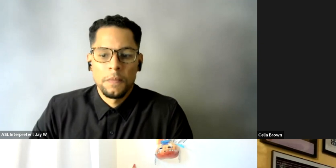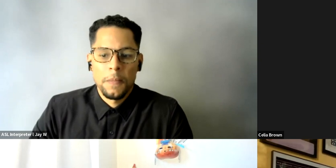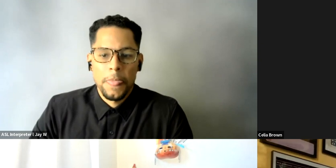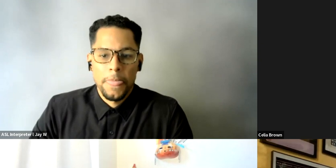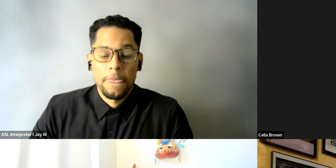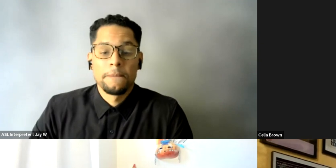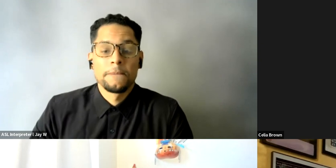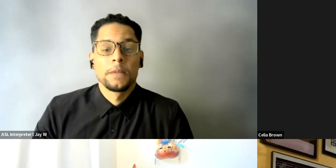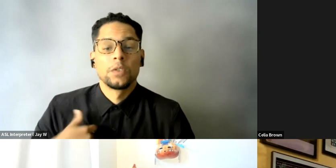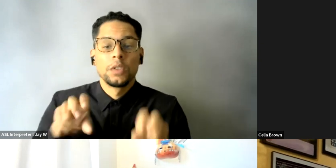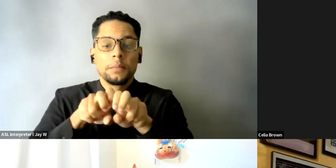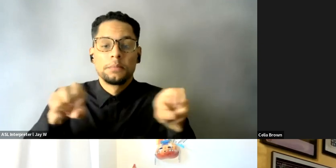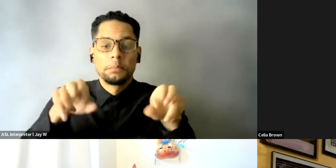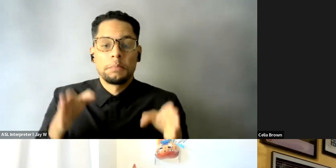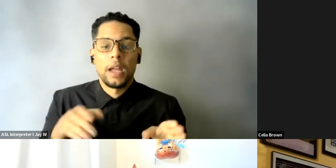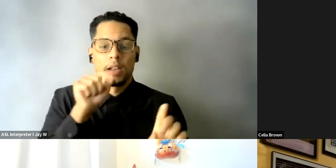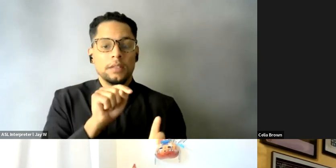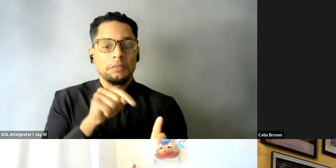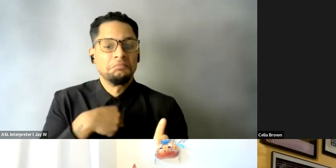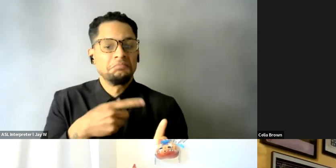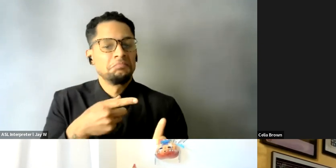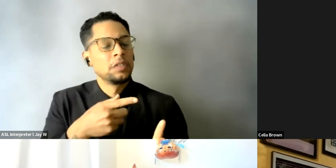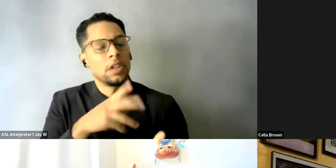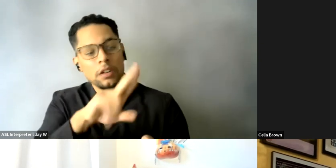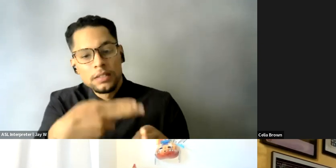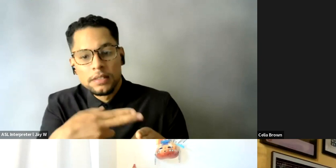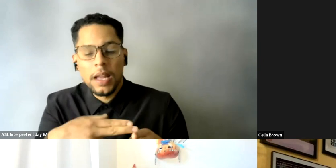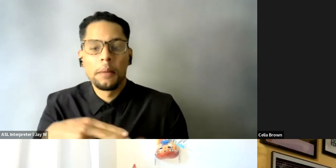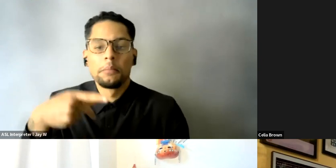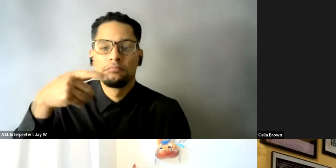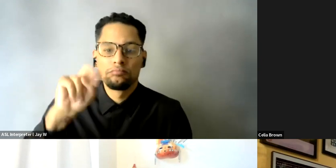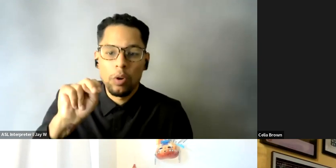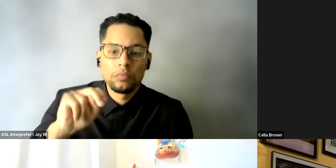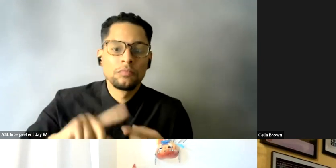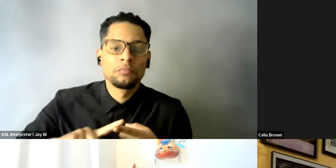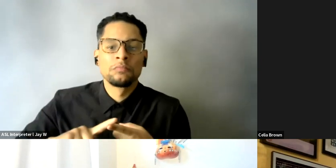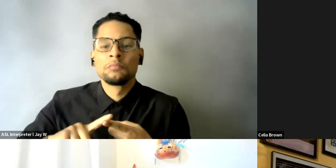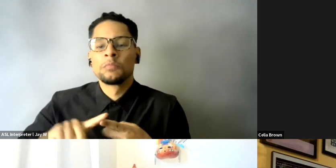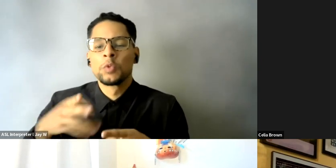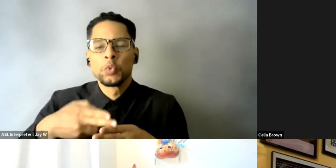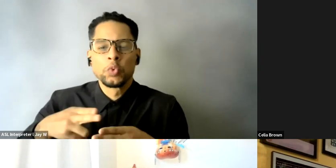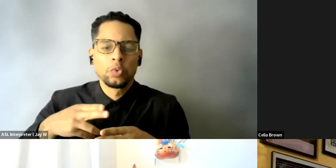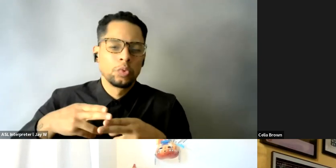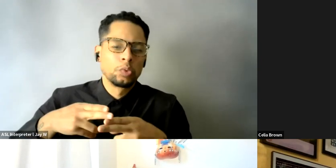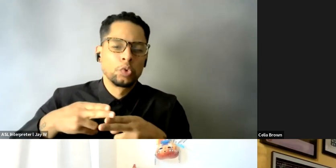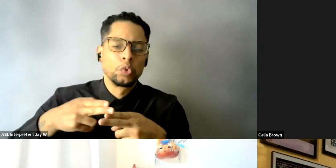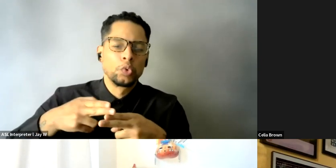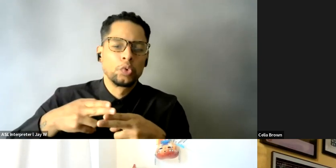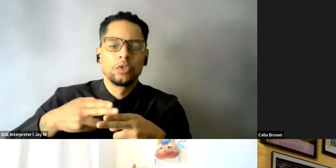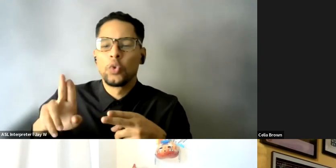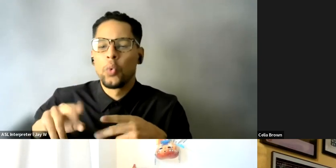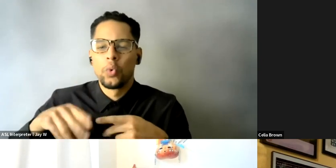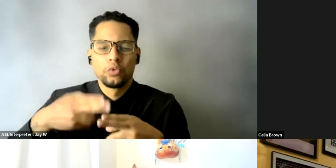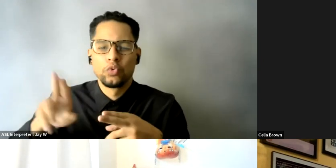name, pronoun, brief intro, visual description, and then to respond